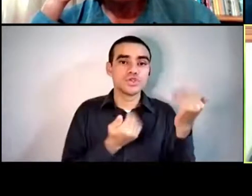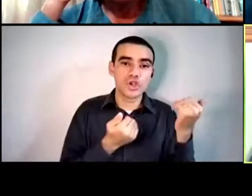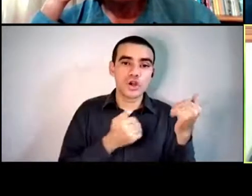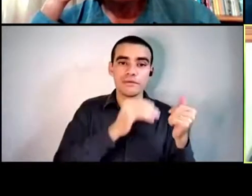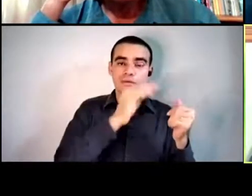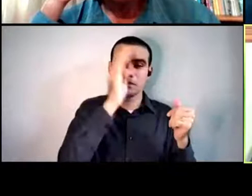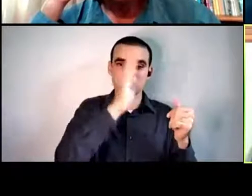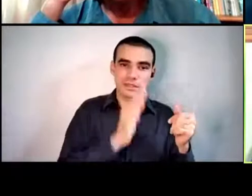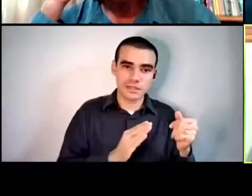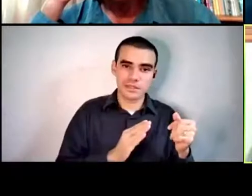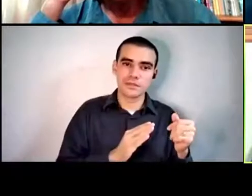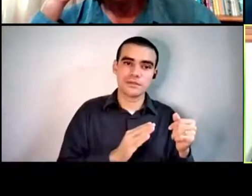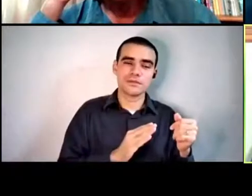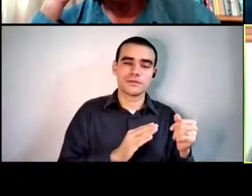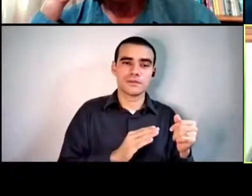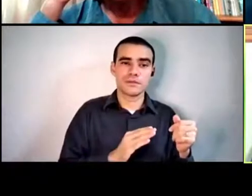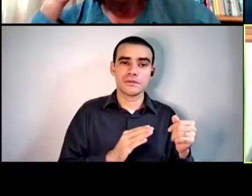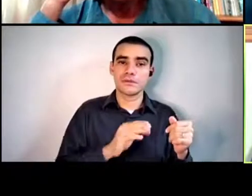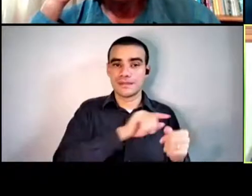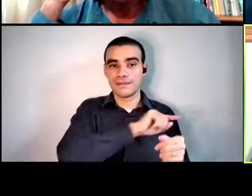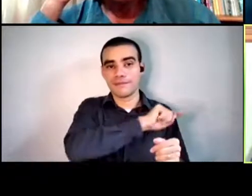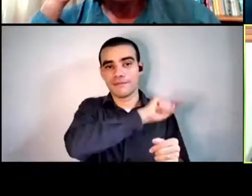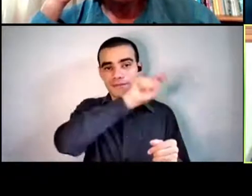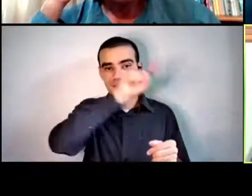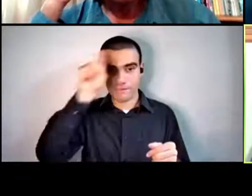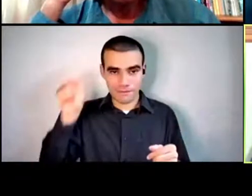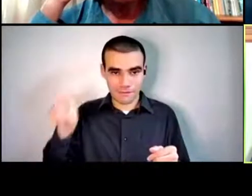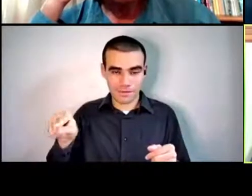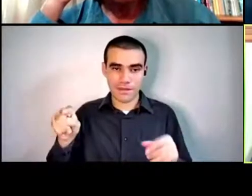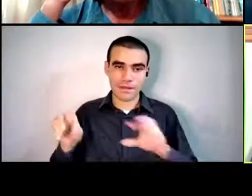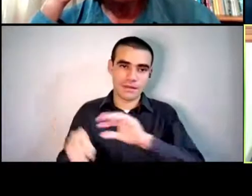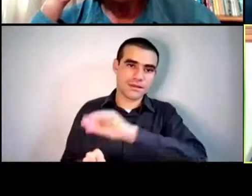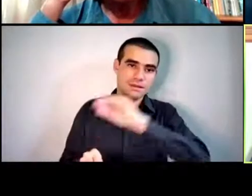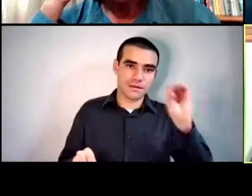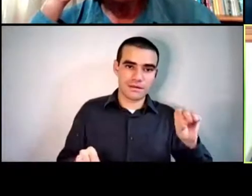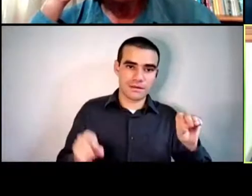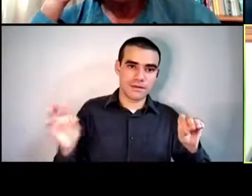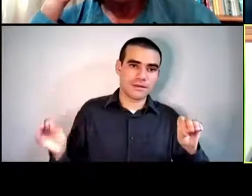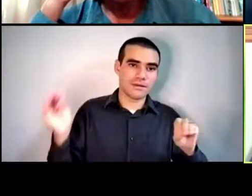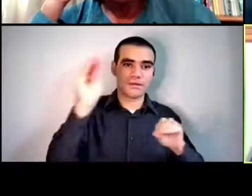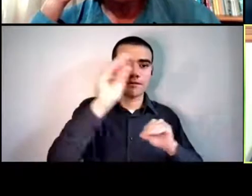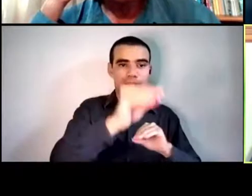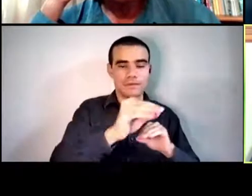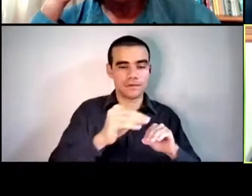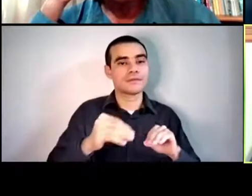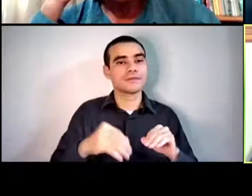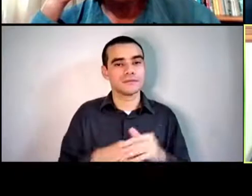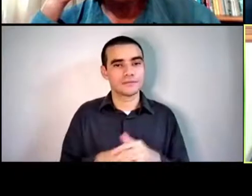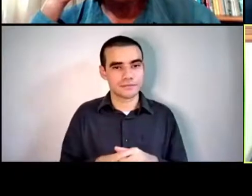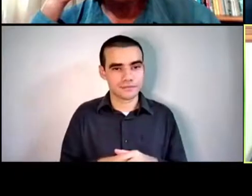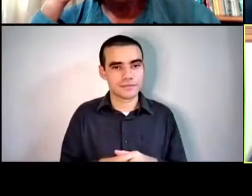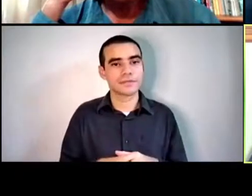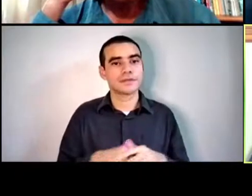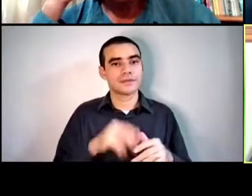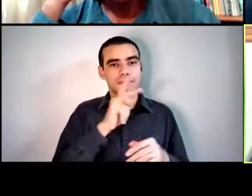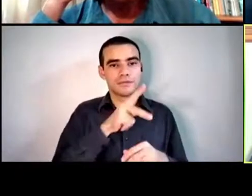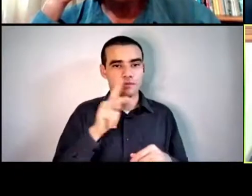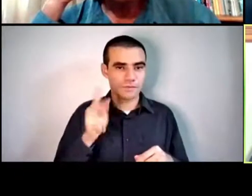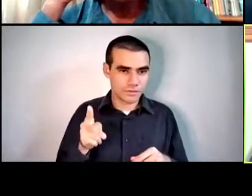open the doors to send people around Brazil and from back and forth